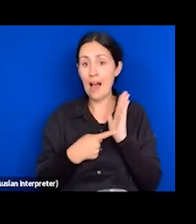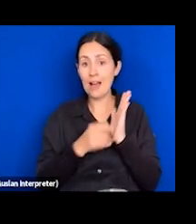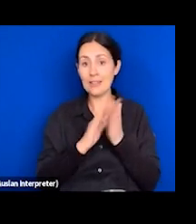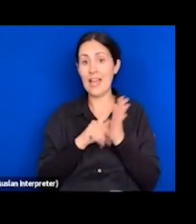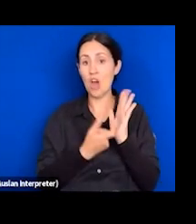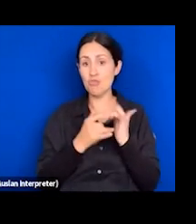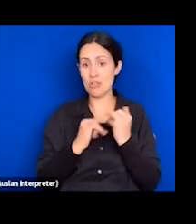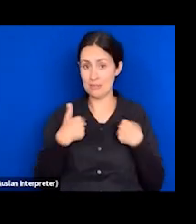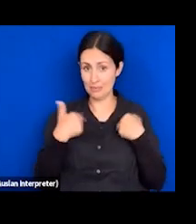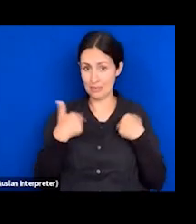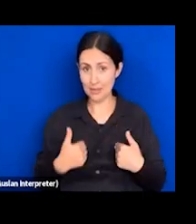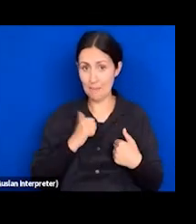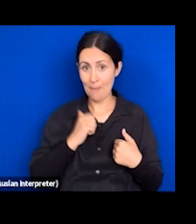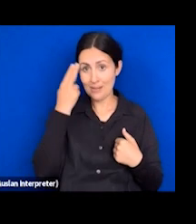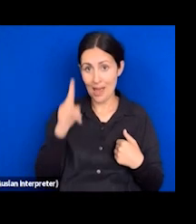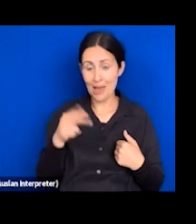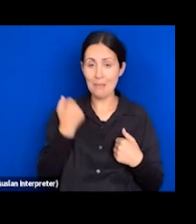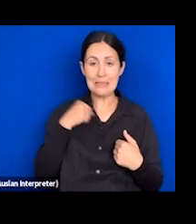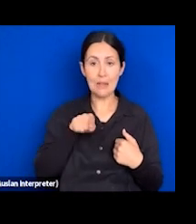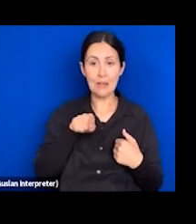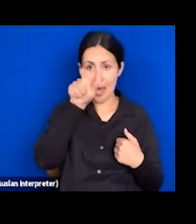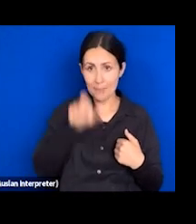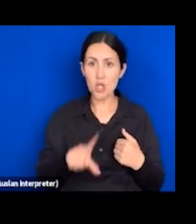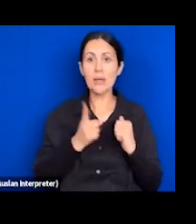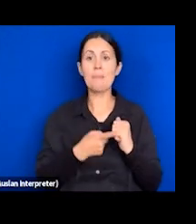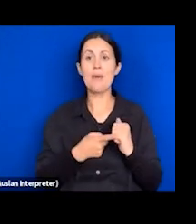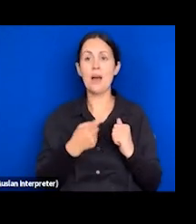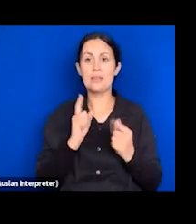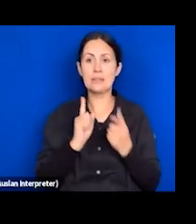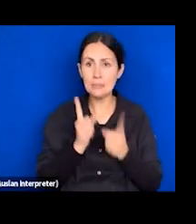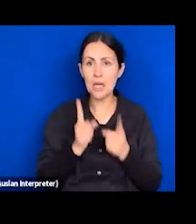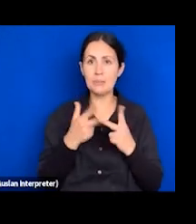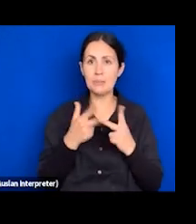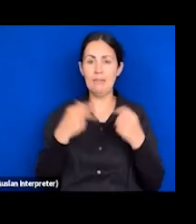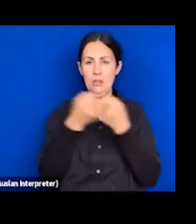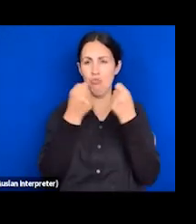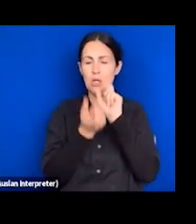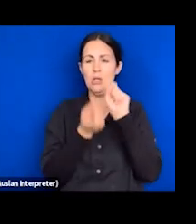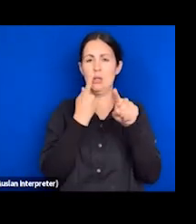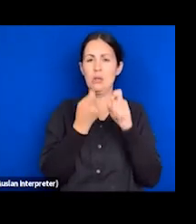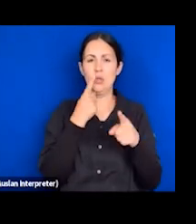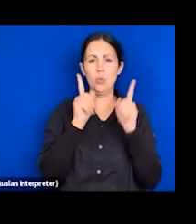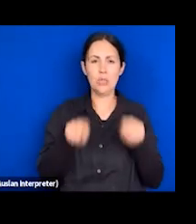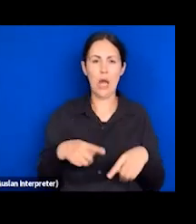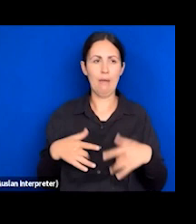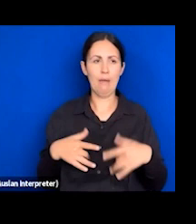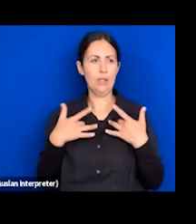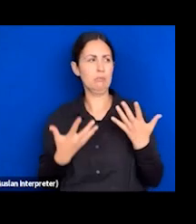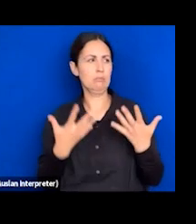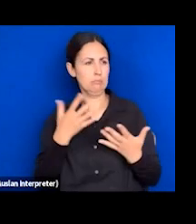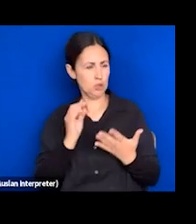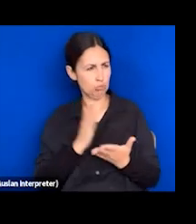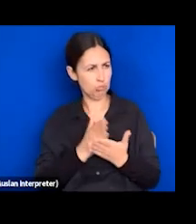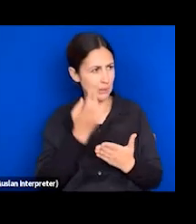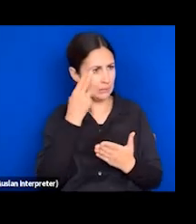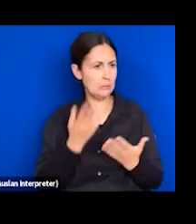under the psychedelic, any confidence in that being an absolute phenomenon in the universe. And